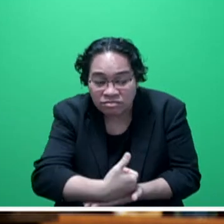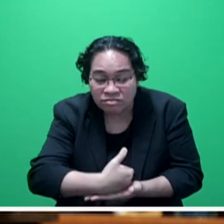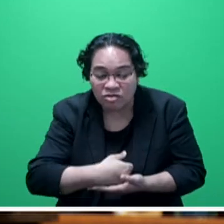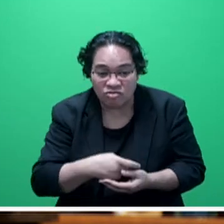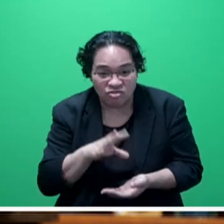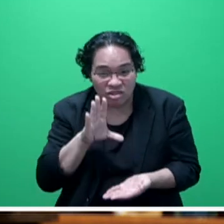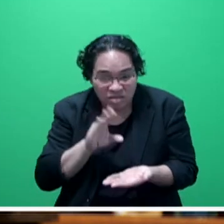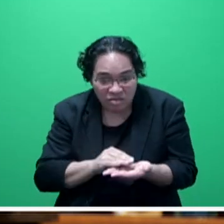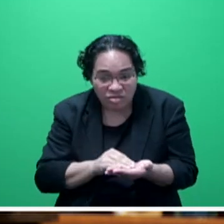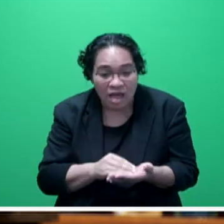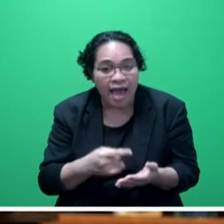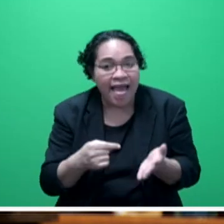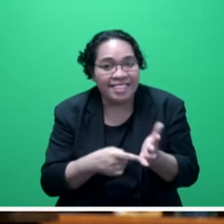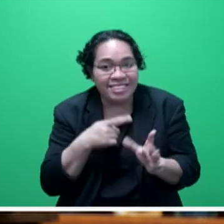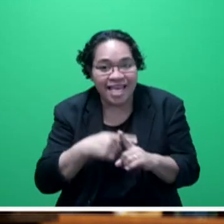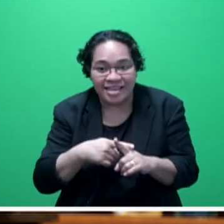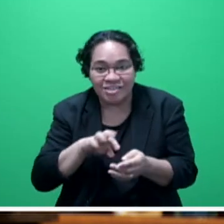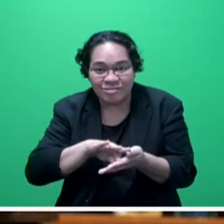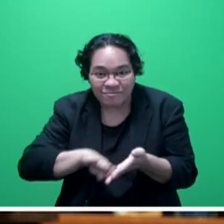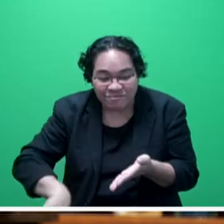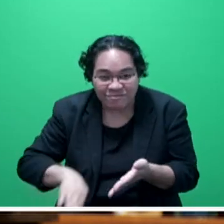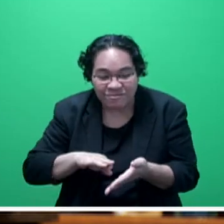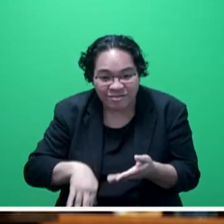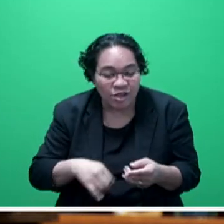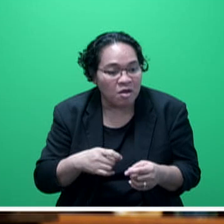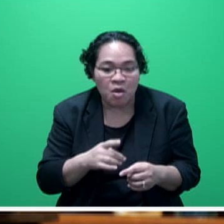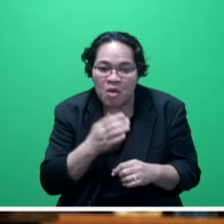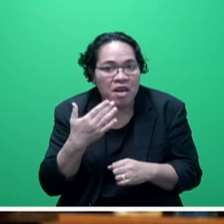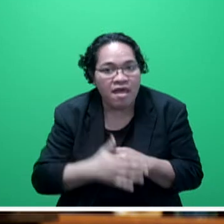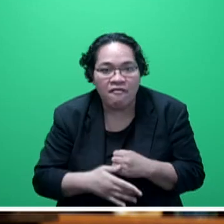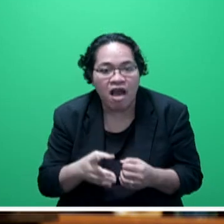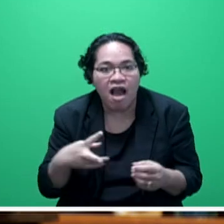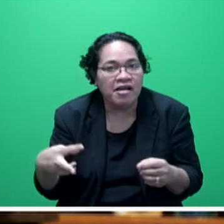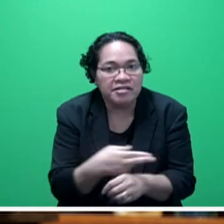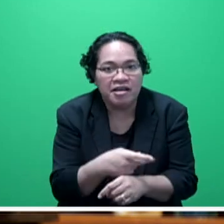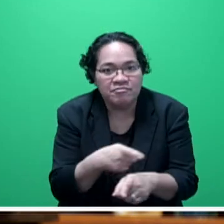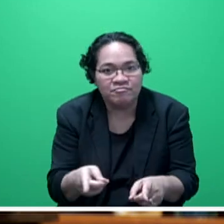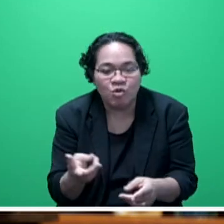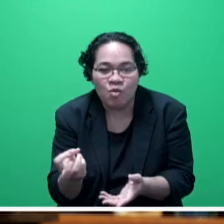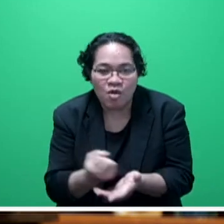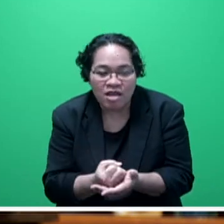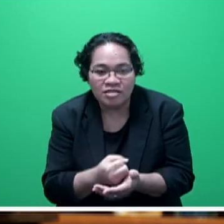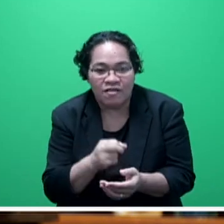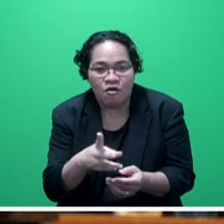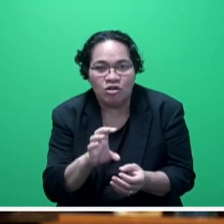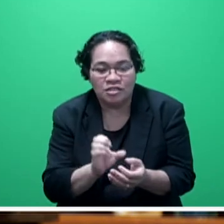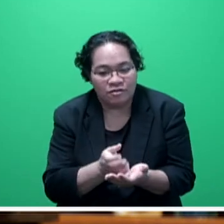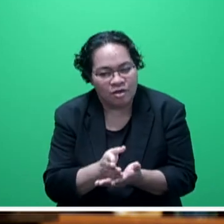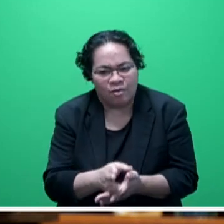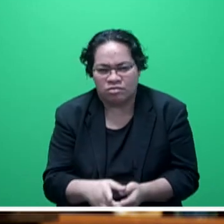than 1,600 items and without cutting salary of civil servants is not only a bold move, but smart